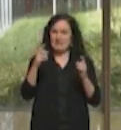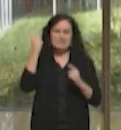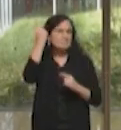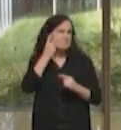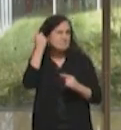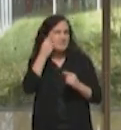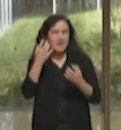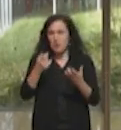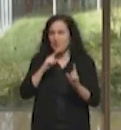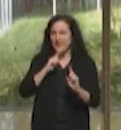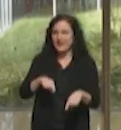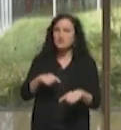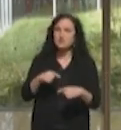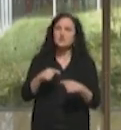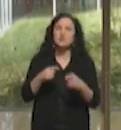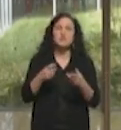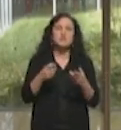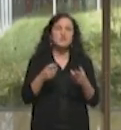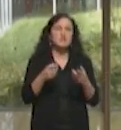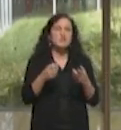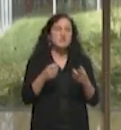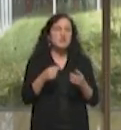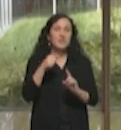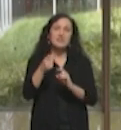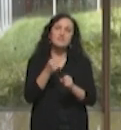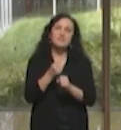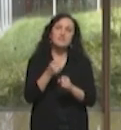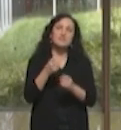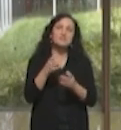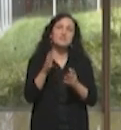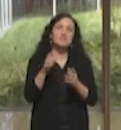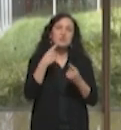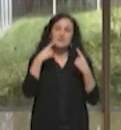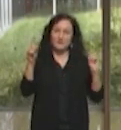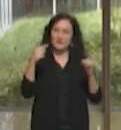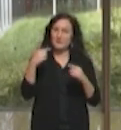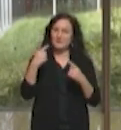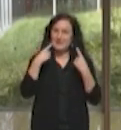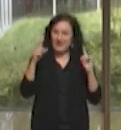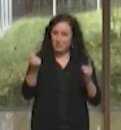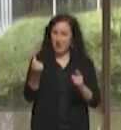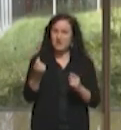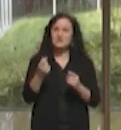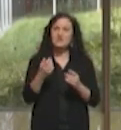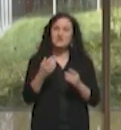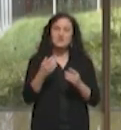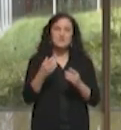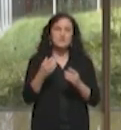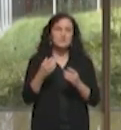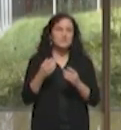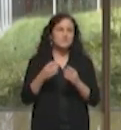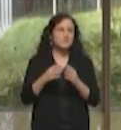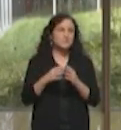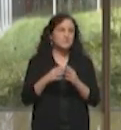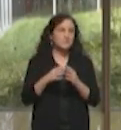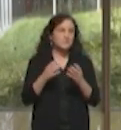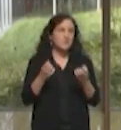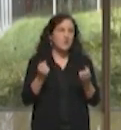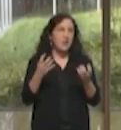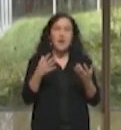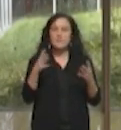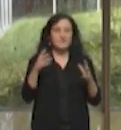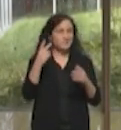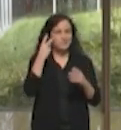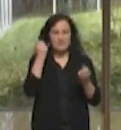want them instituted in the state of New York. So this year we announced, as someone who went through a lot of prenatal